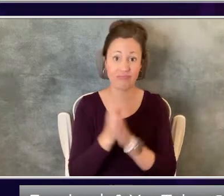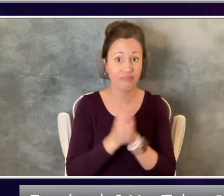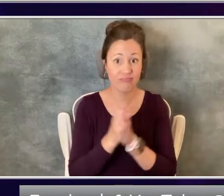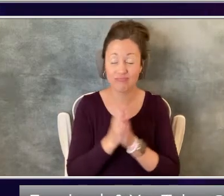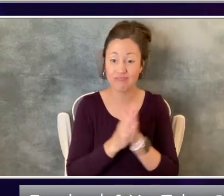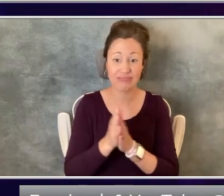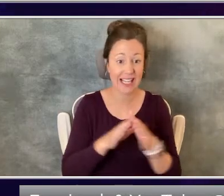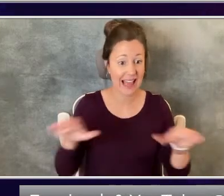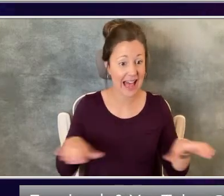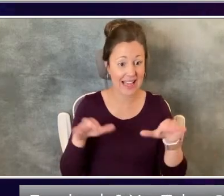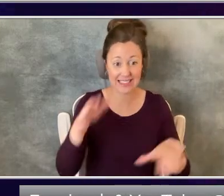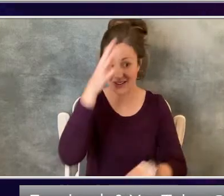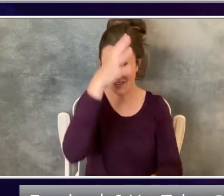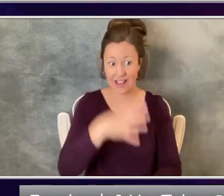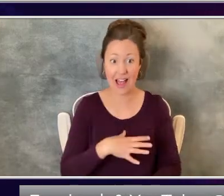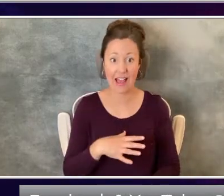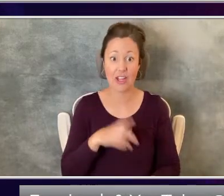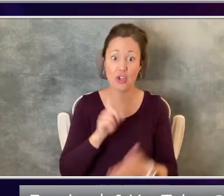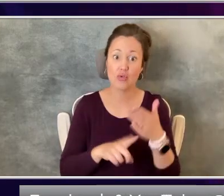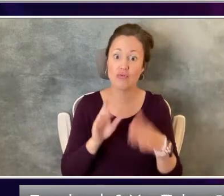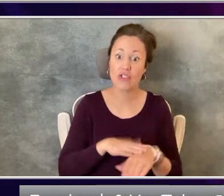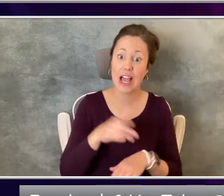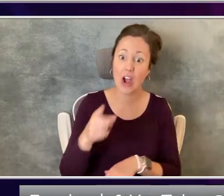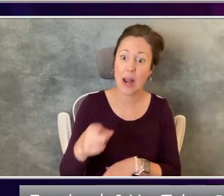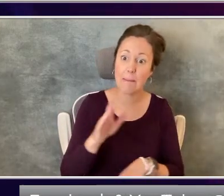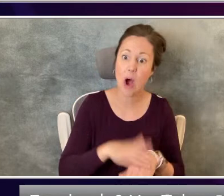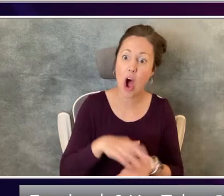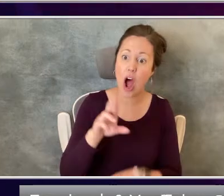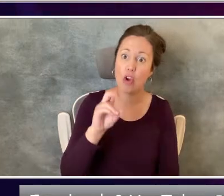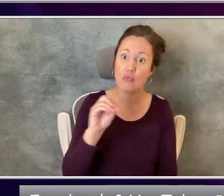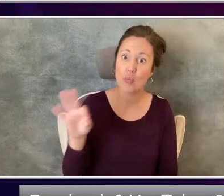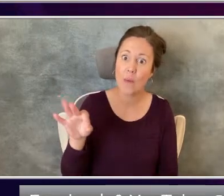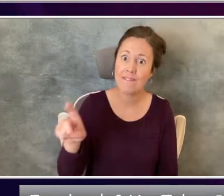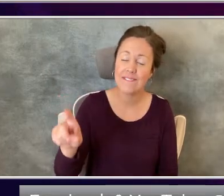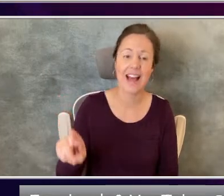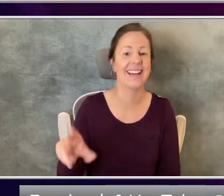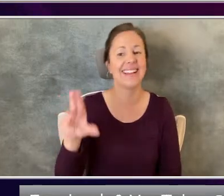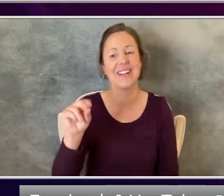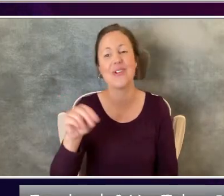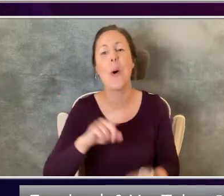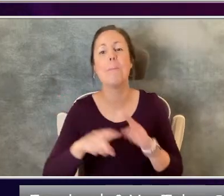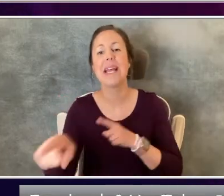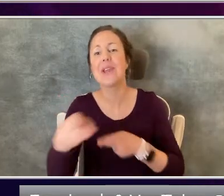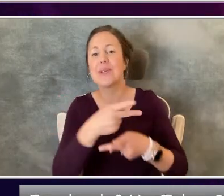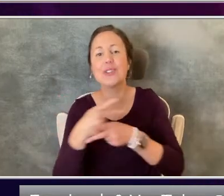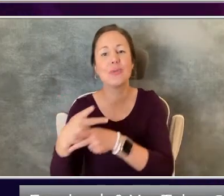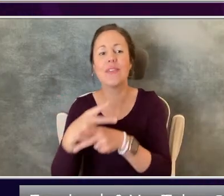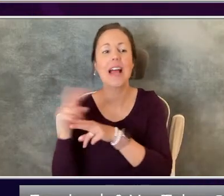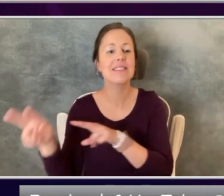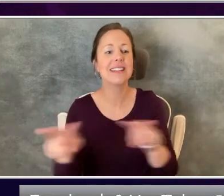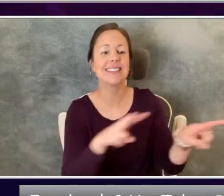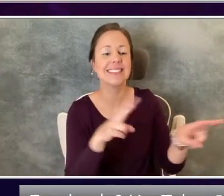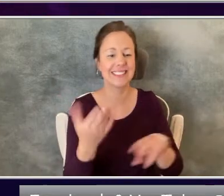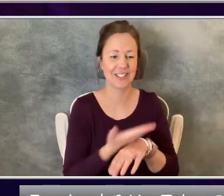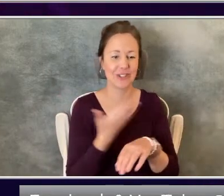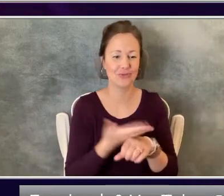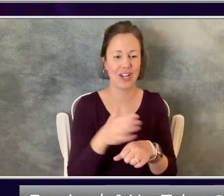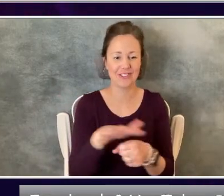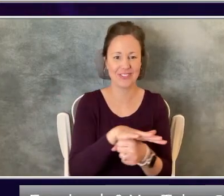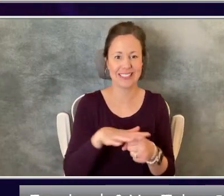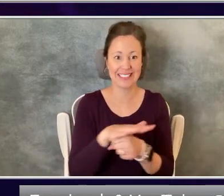called to check in on him and he's on a roof? No, he was not, but he was supervising a construction site and on his